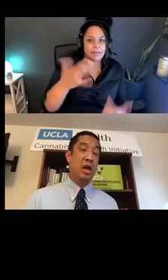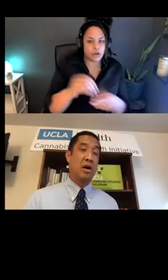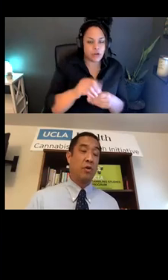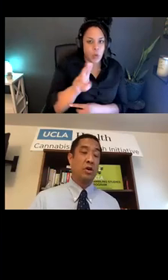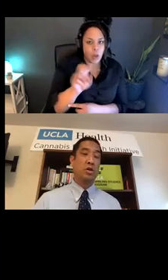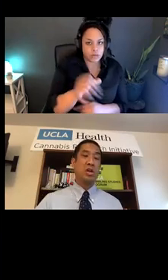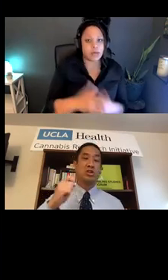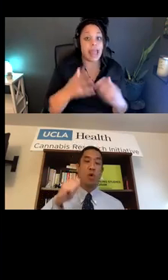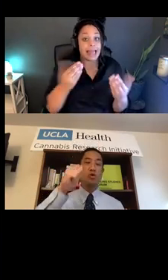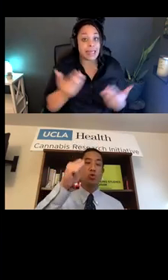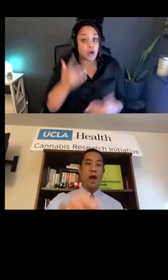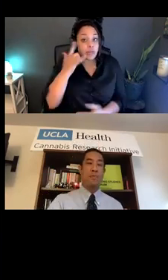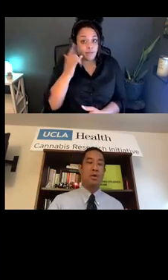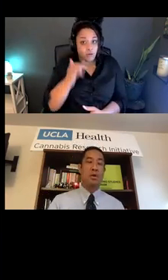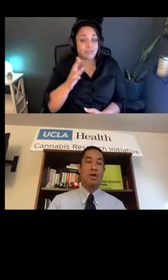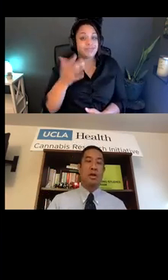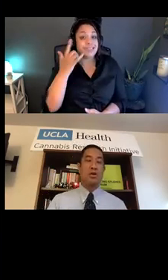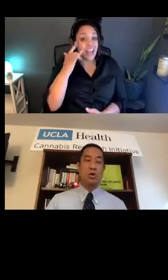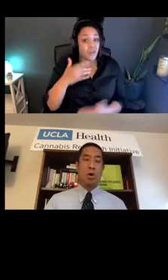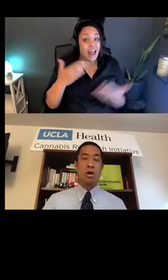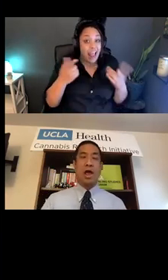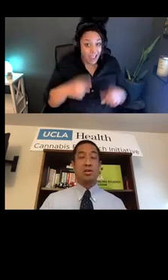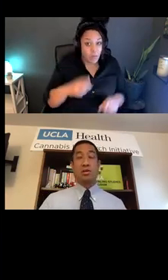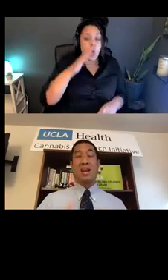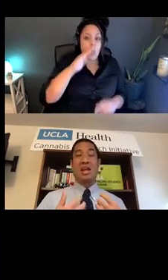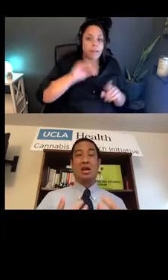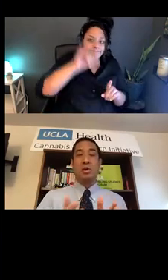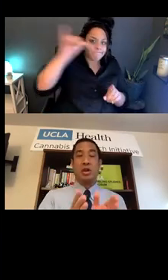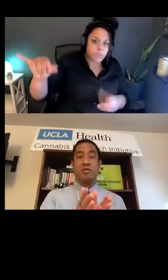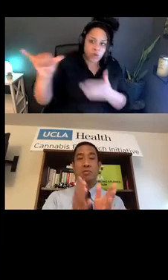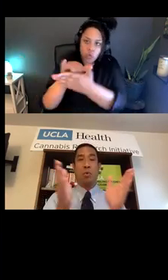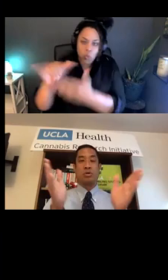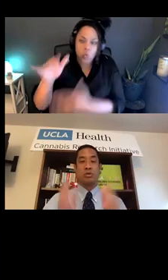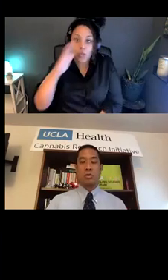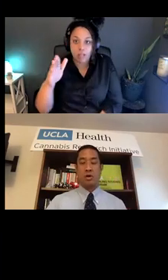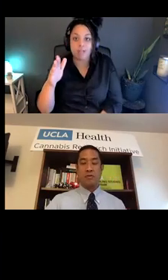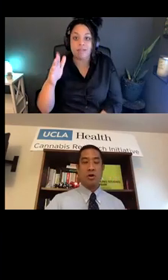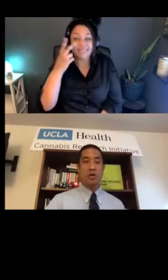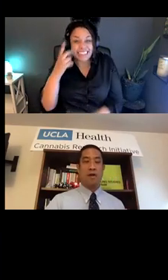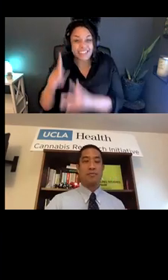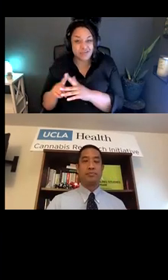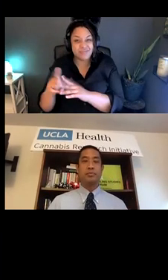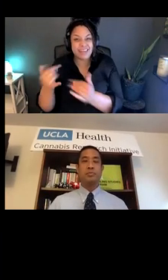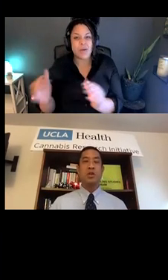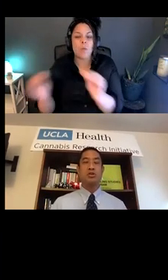here in California, because it's going to happen in New York as it already is, but even more so. First